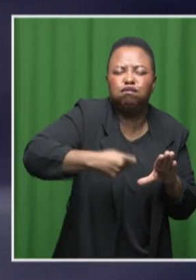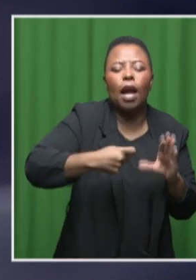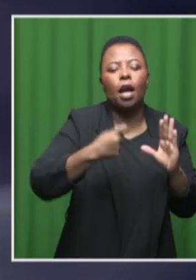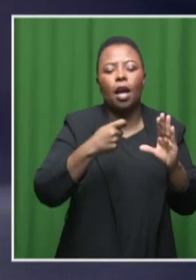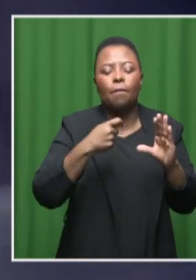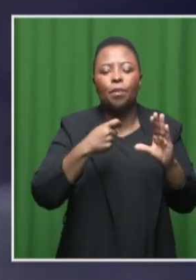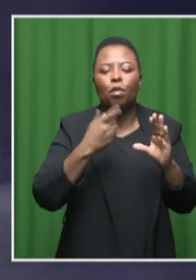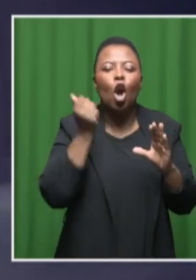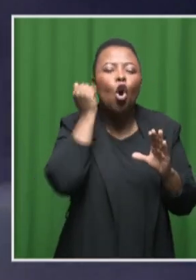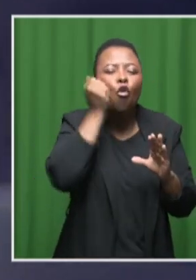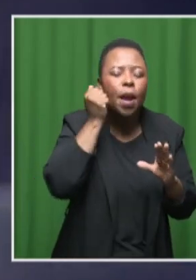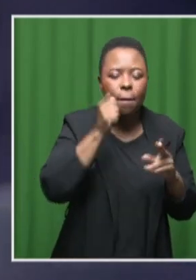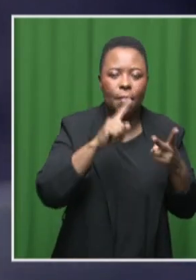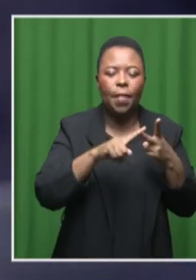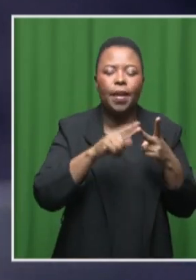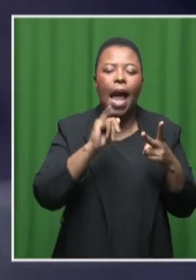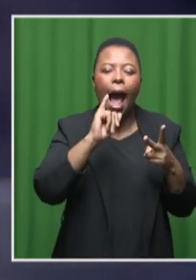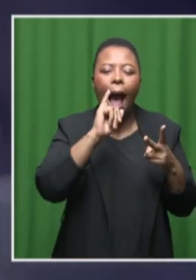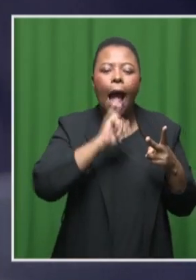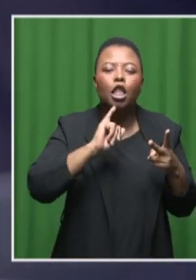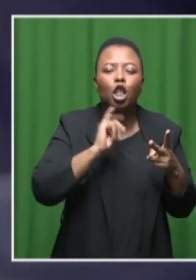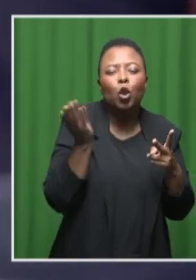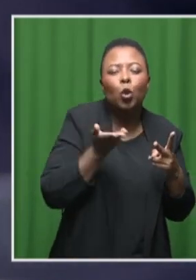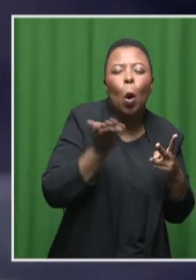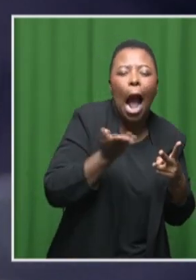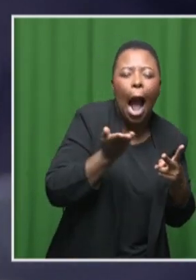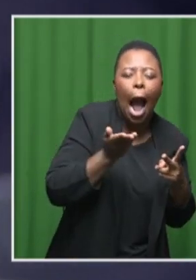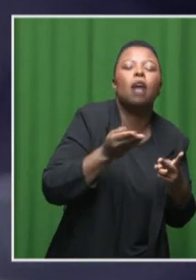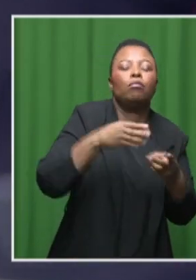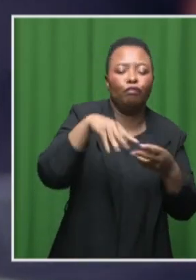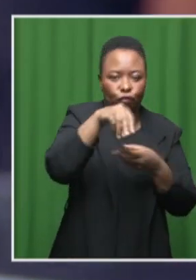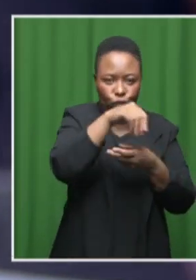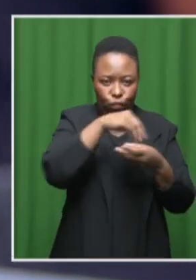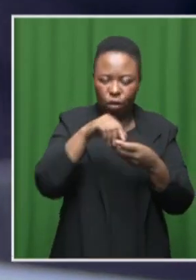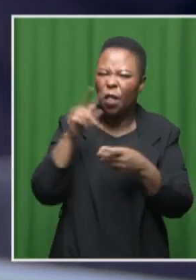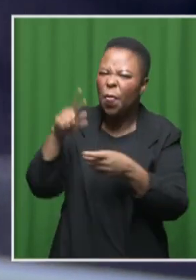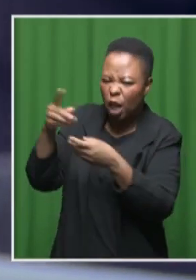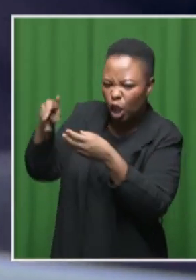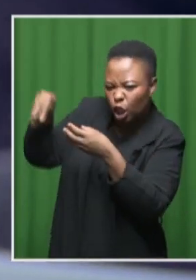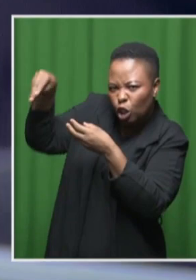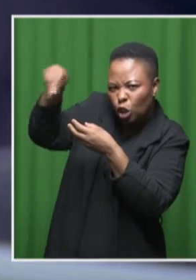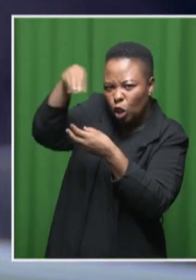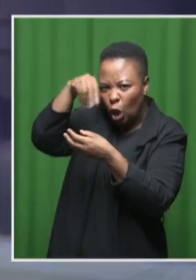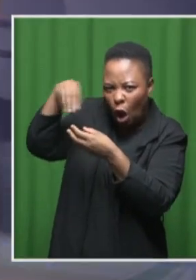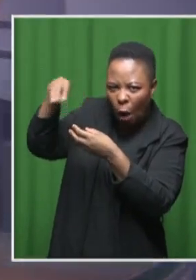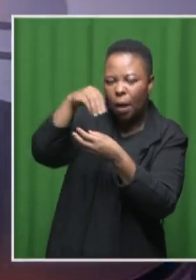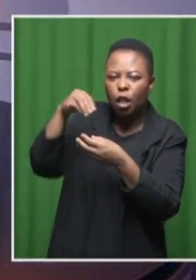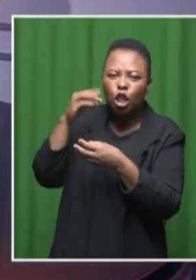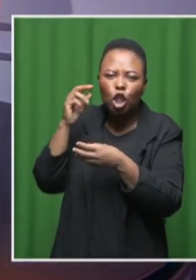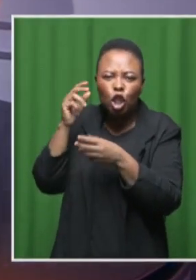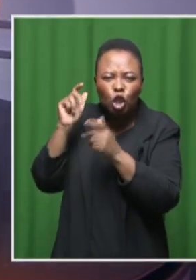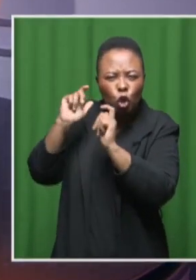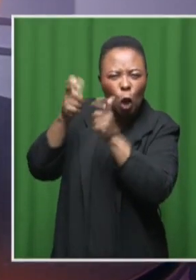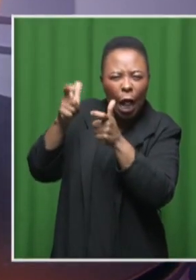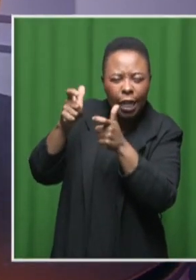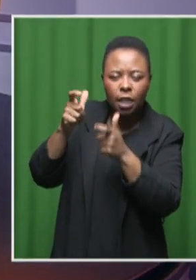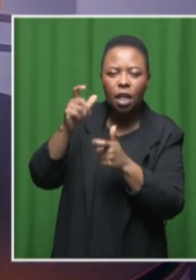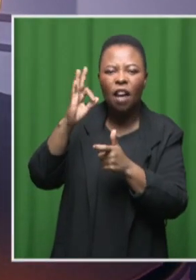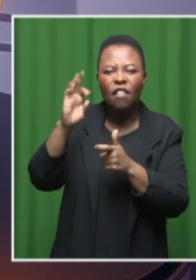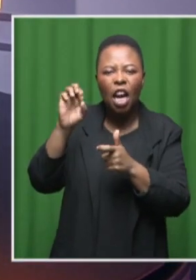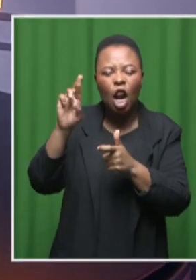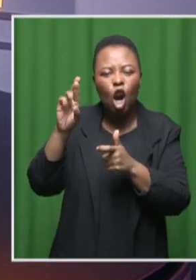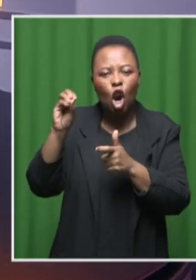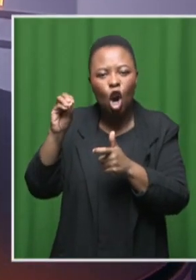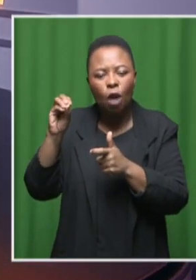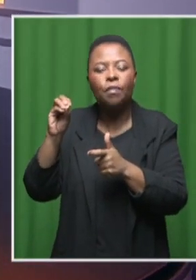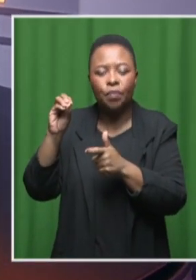sugar. Gosh. And then you just topped it with some Ferrero Rocher chocolate? Yes, I did.